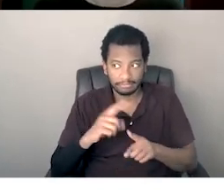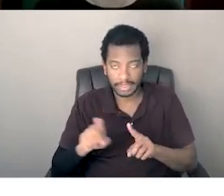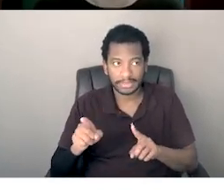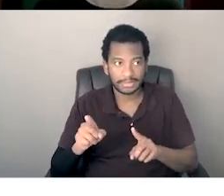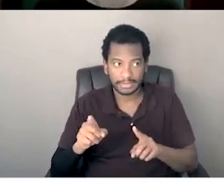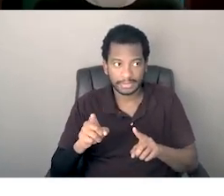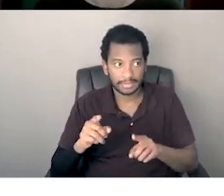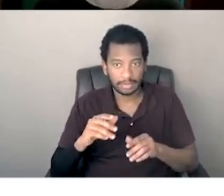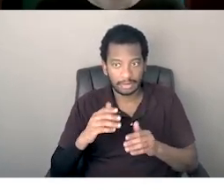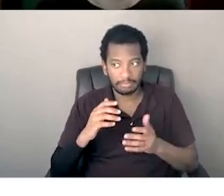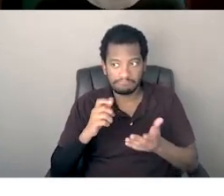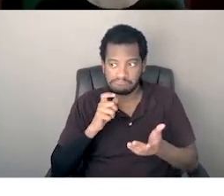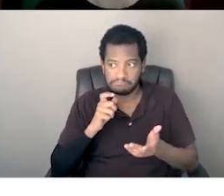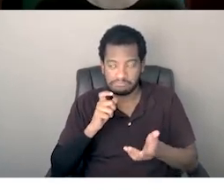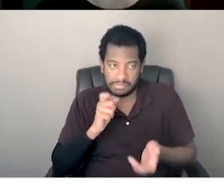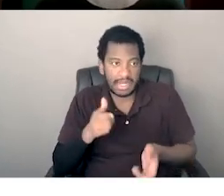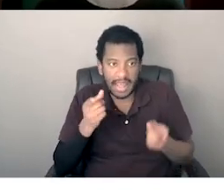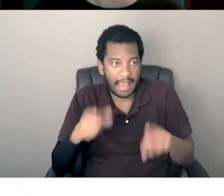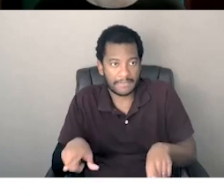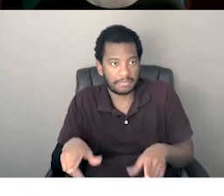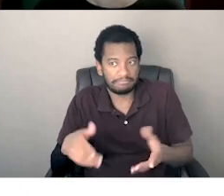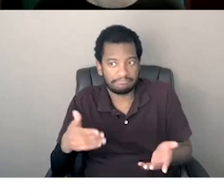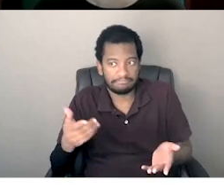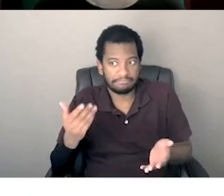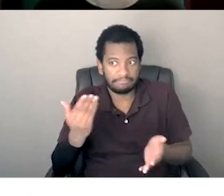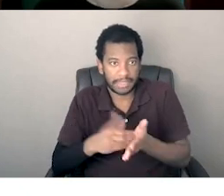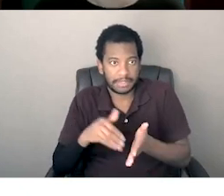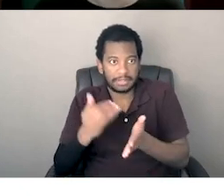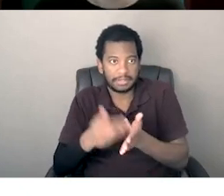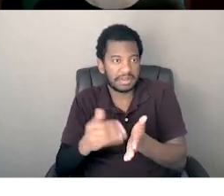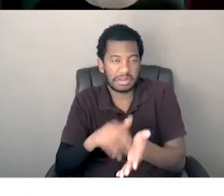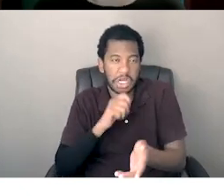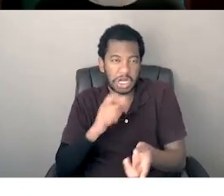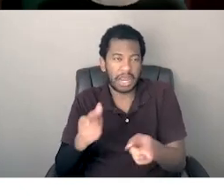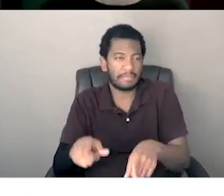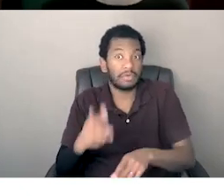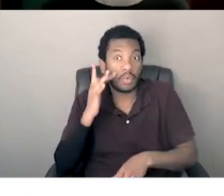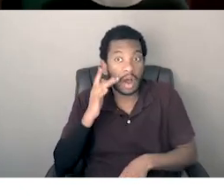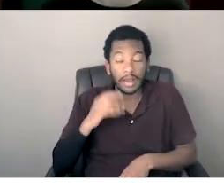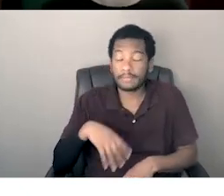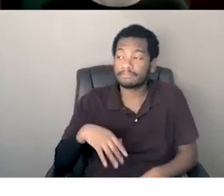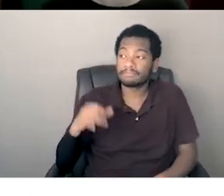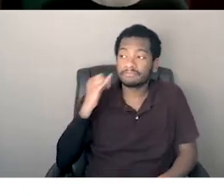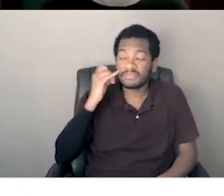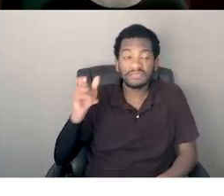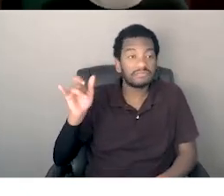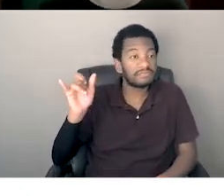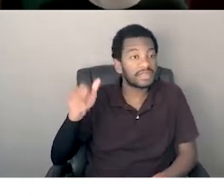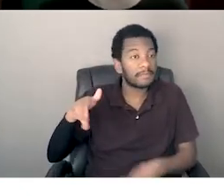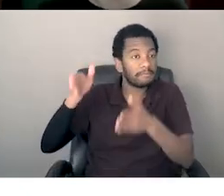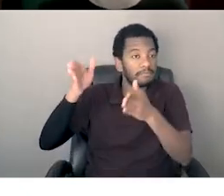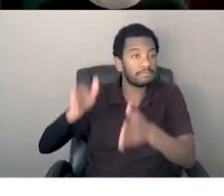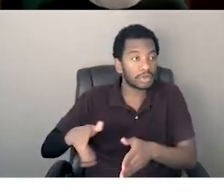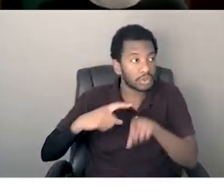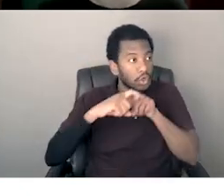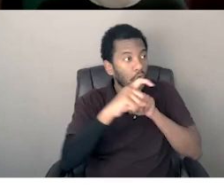it turned out that the reason for that was because when this person called to set up a housing appointment, they were always on